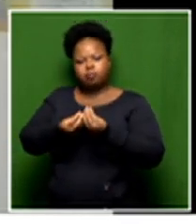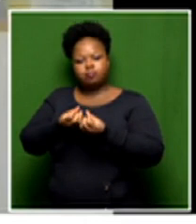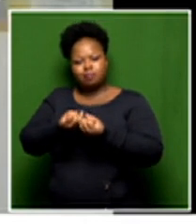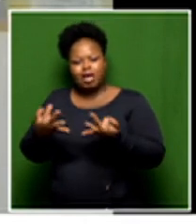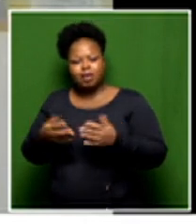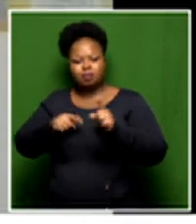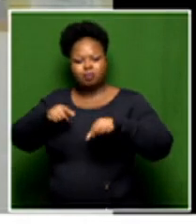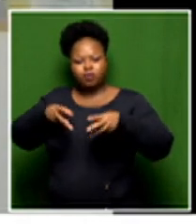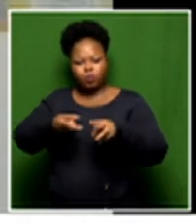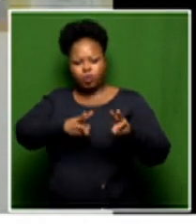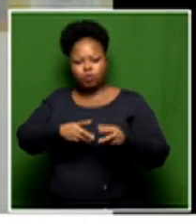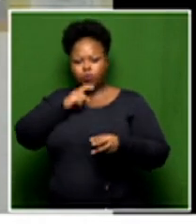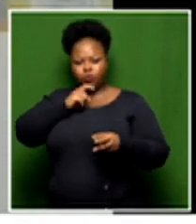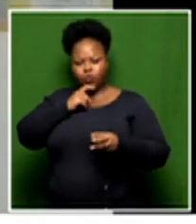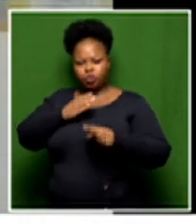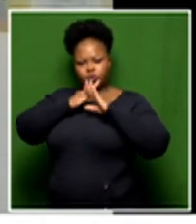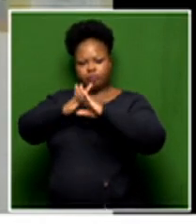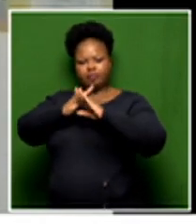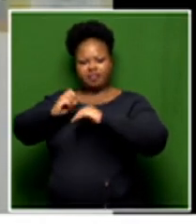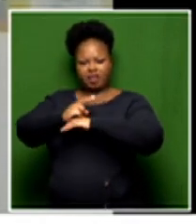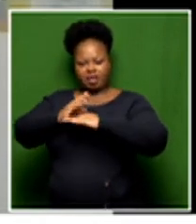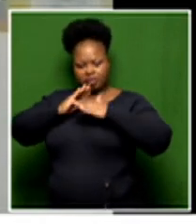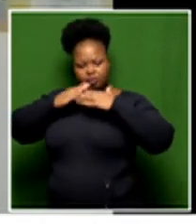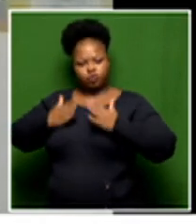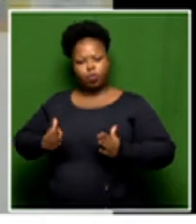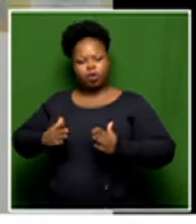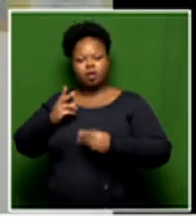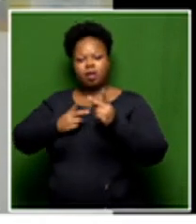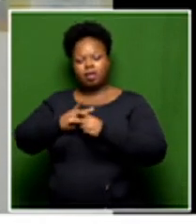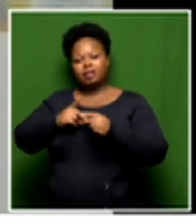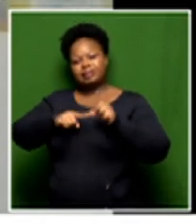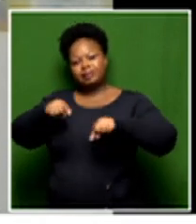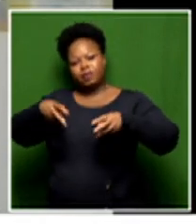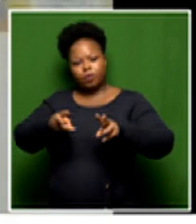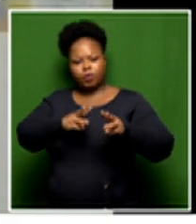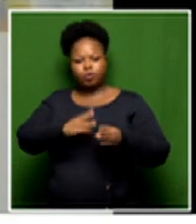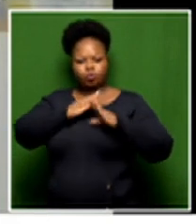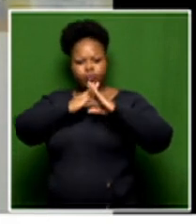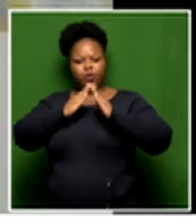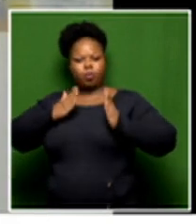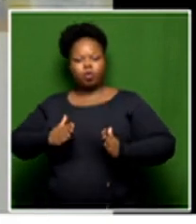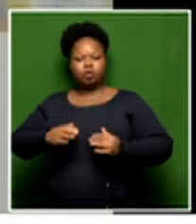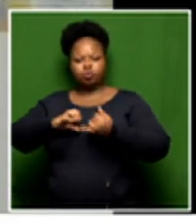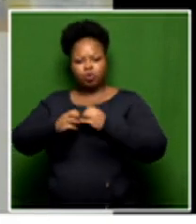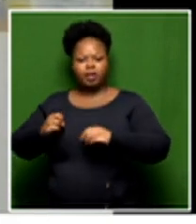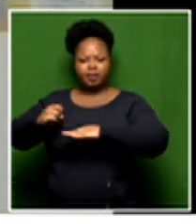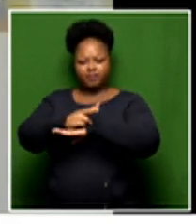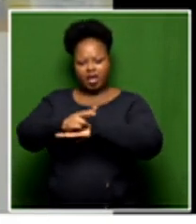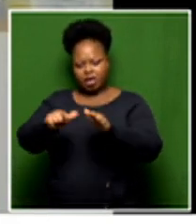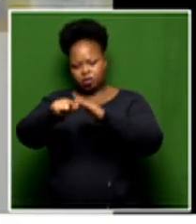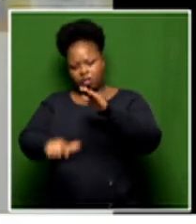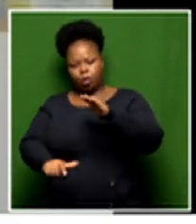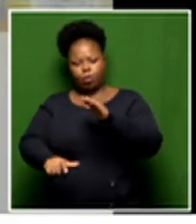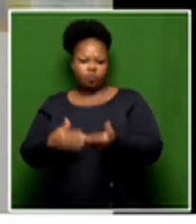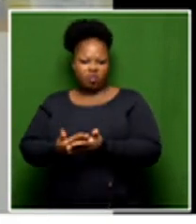either neutralizing antibodies or any other such antibodies to neutralize the virus. And